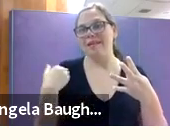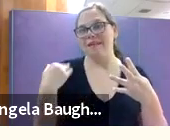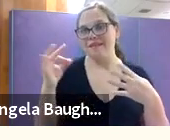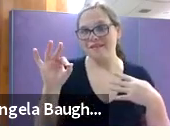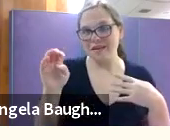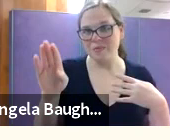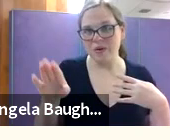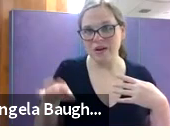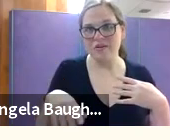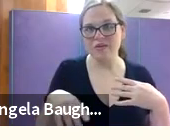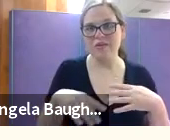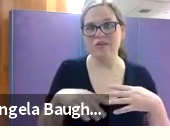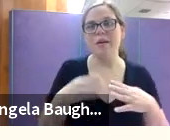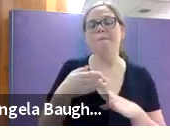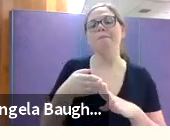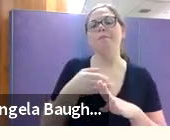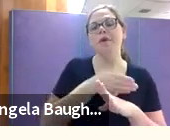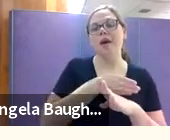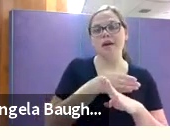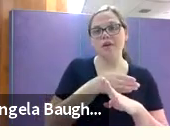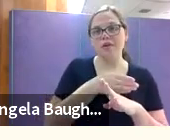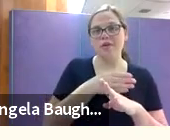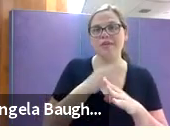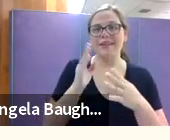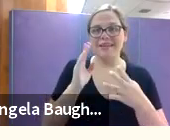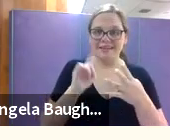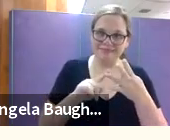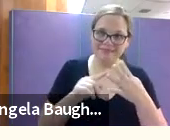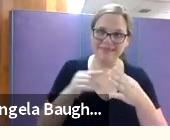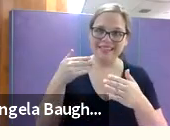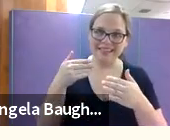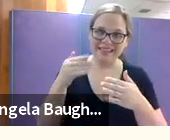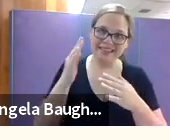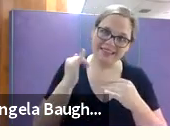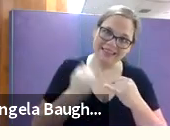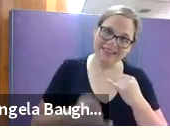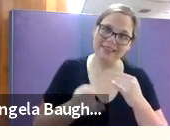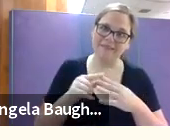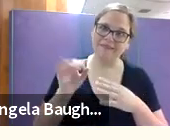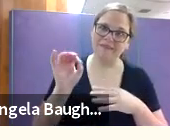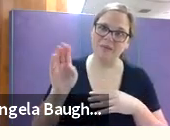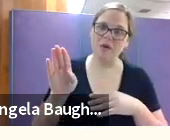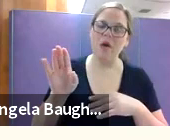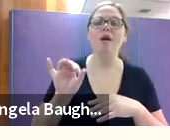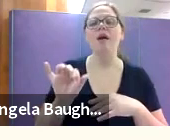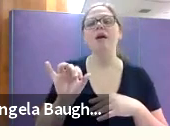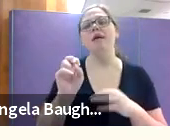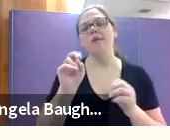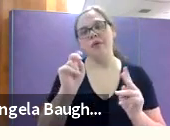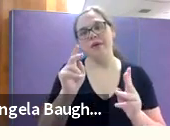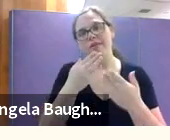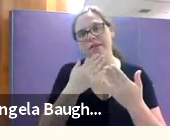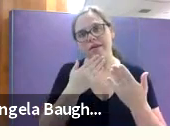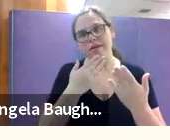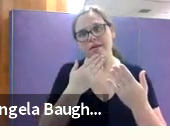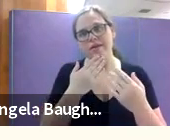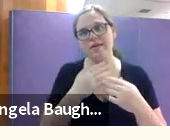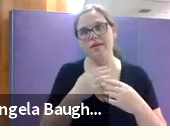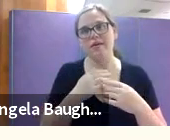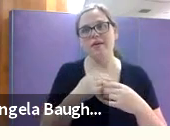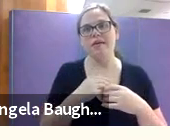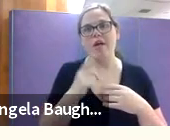was prior to that end of February. So it was just prior to COVID-19. All right, thank you. I thought it was the third quarter to